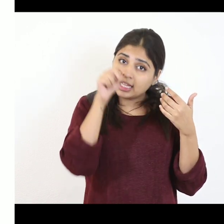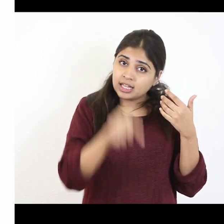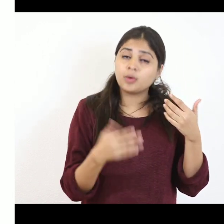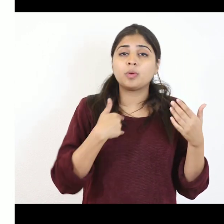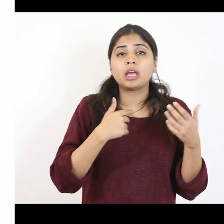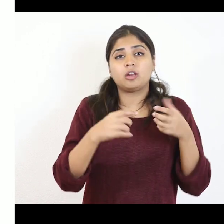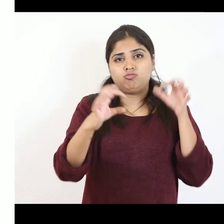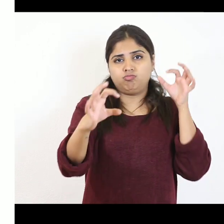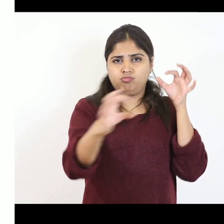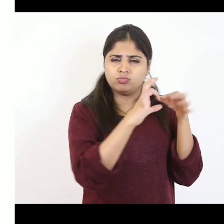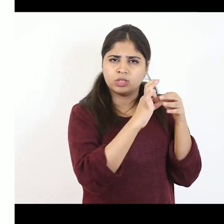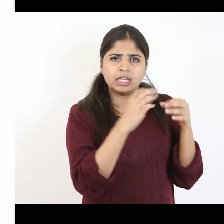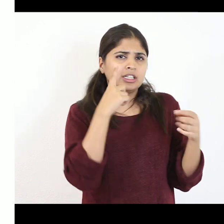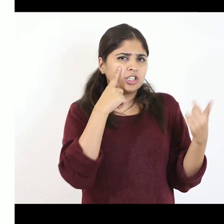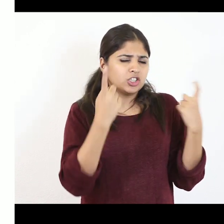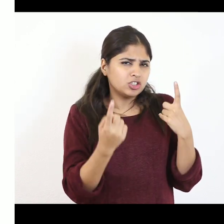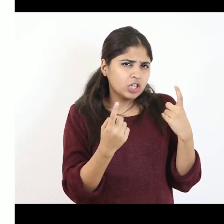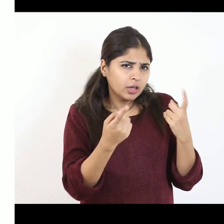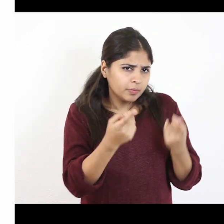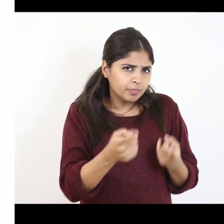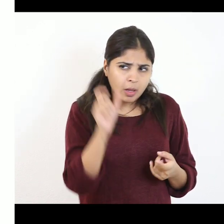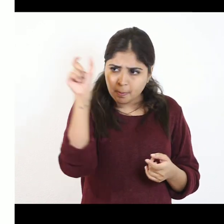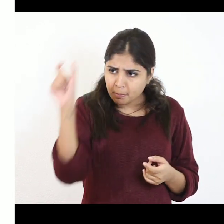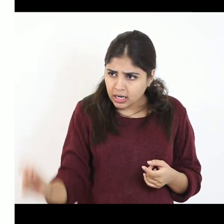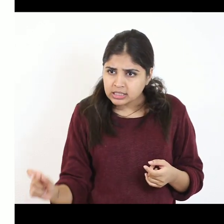city record.